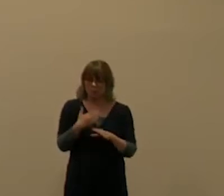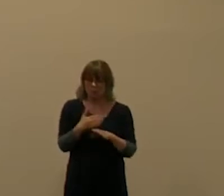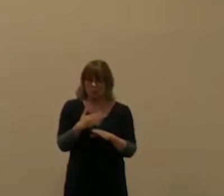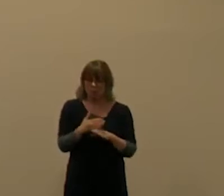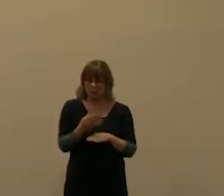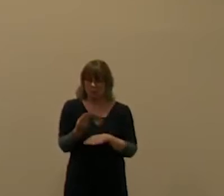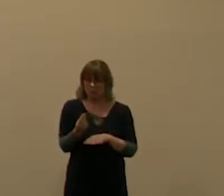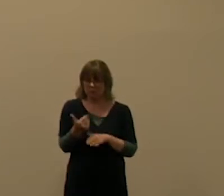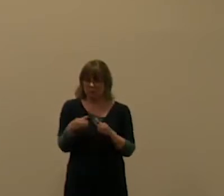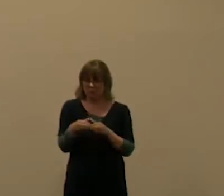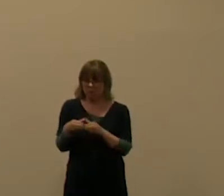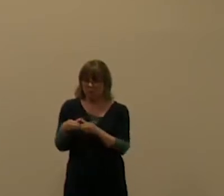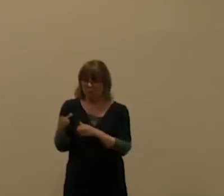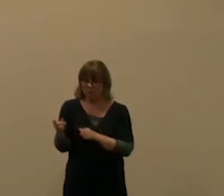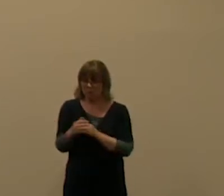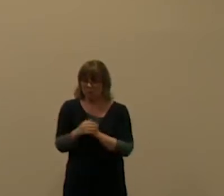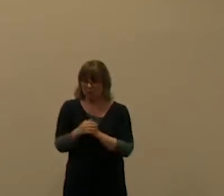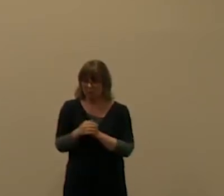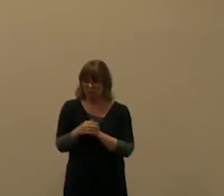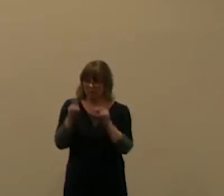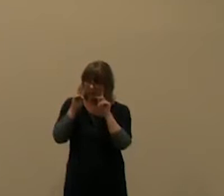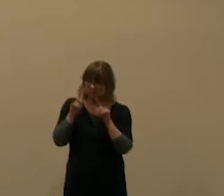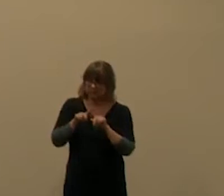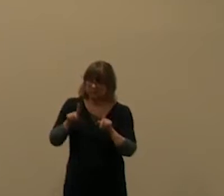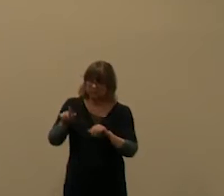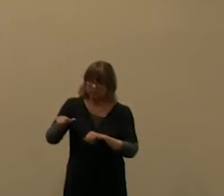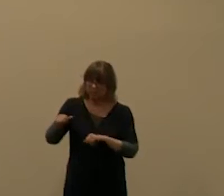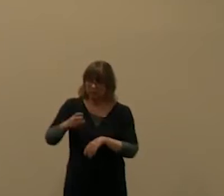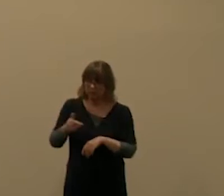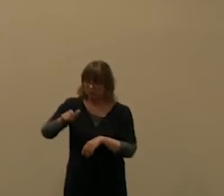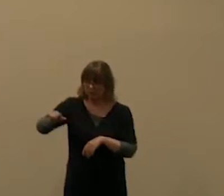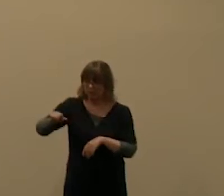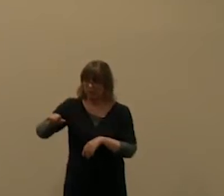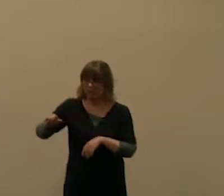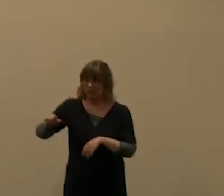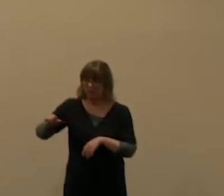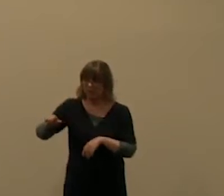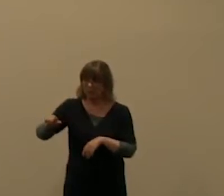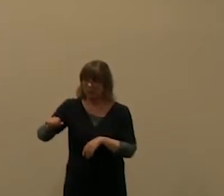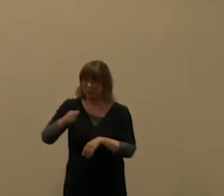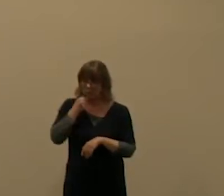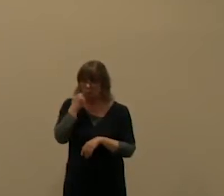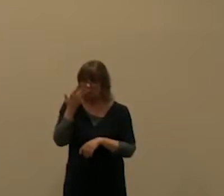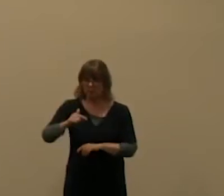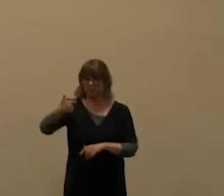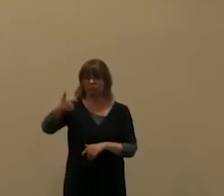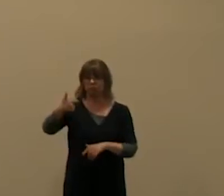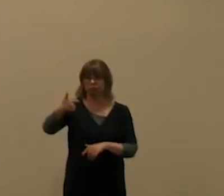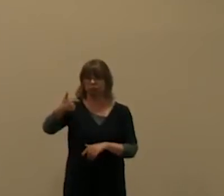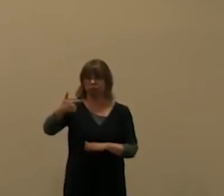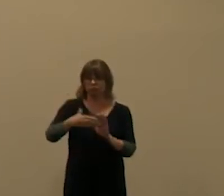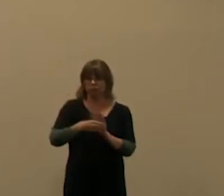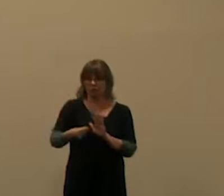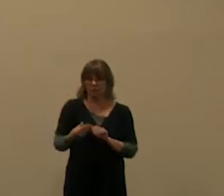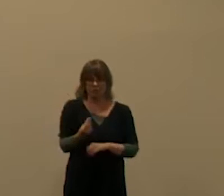of organizations, I always see different things. For some customers, everybody always has their webcam on. For